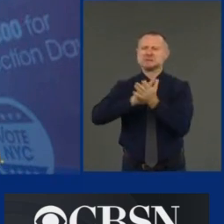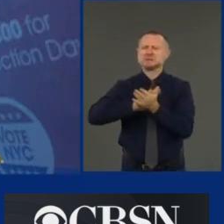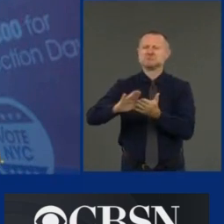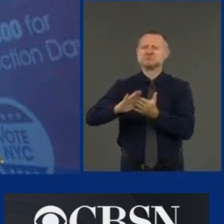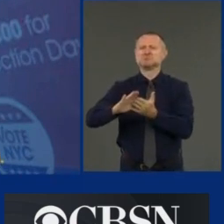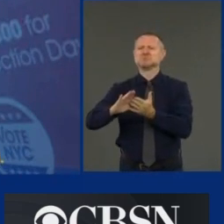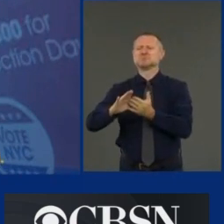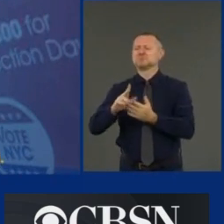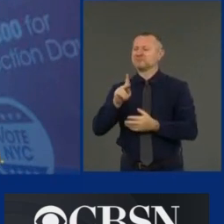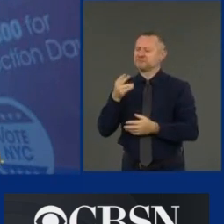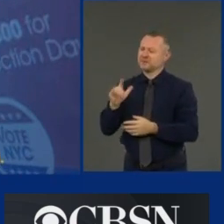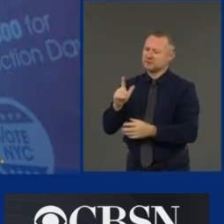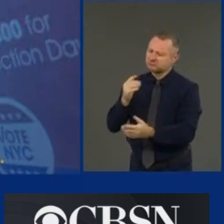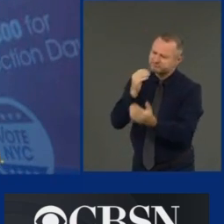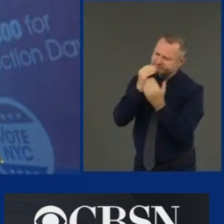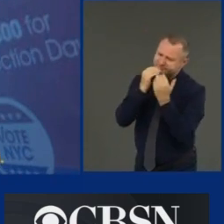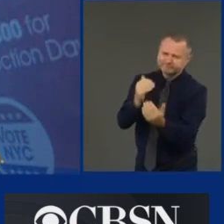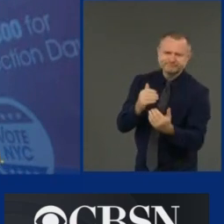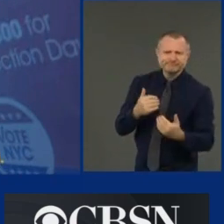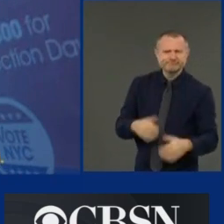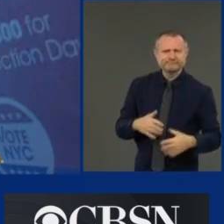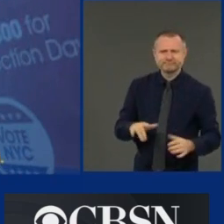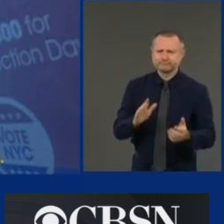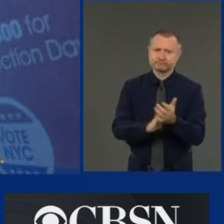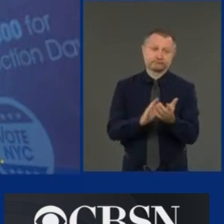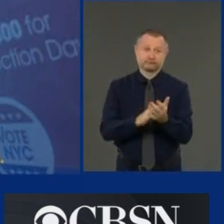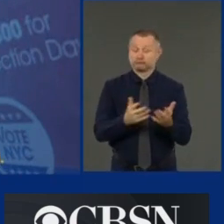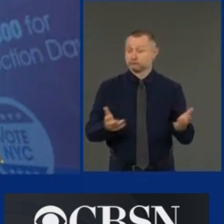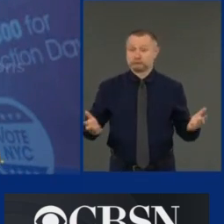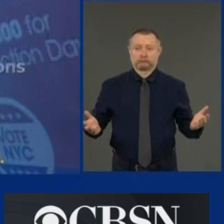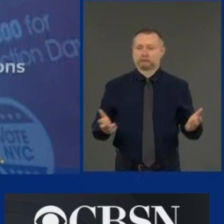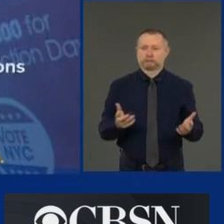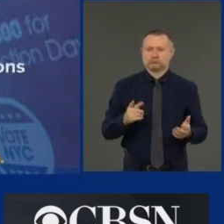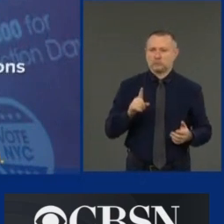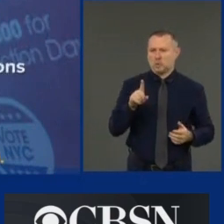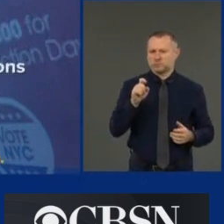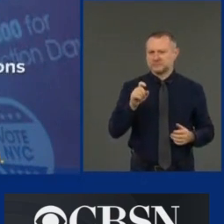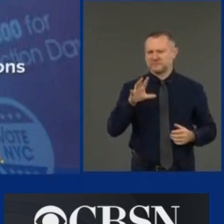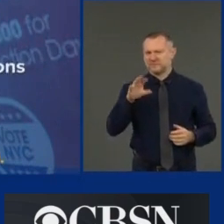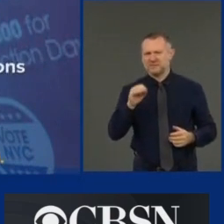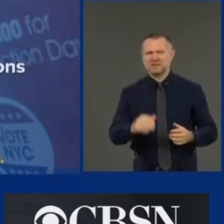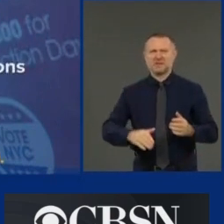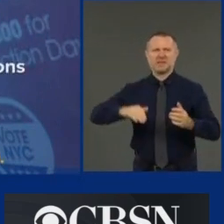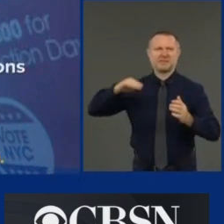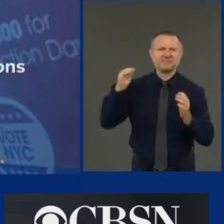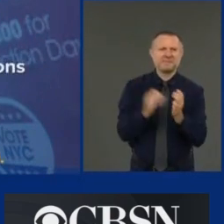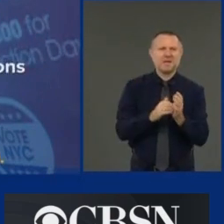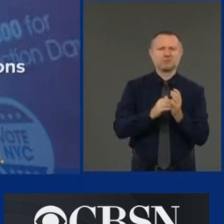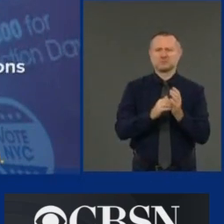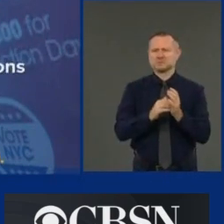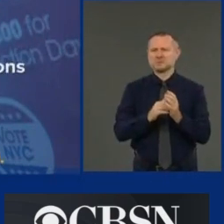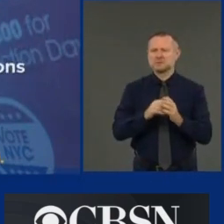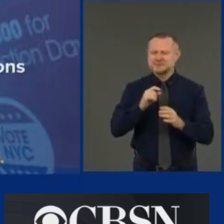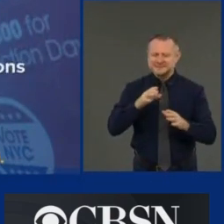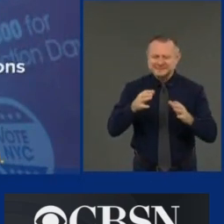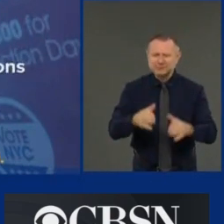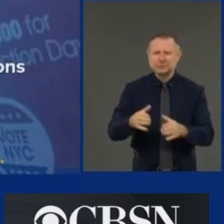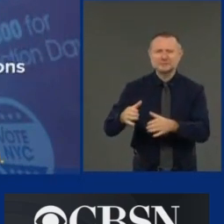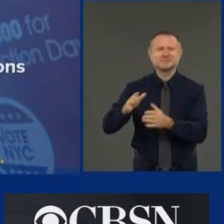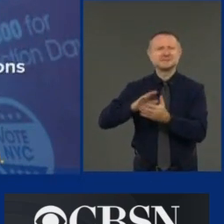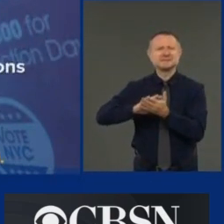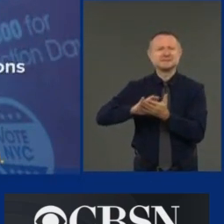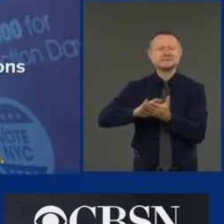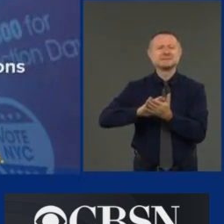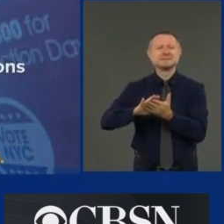a masterful feat. 150,000 stations cleaned, 2.5 million cleanings